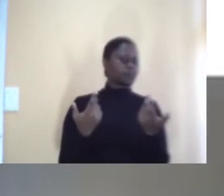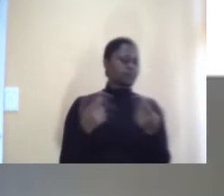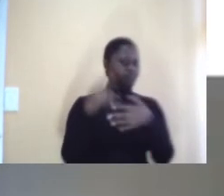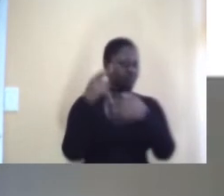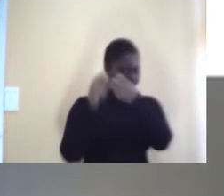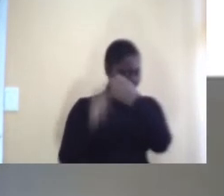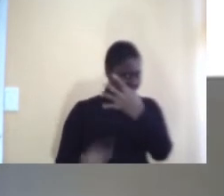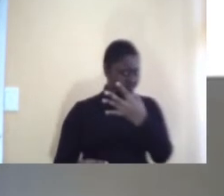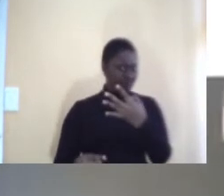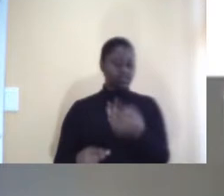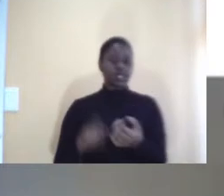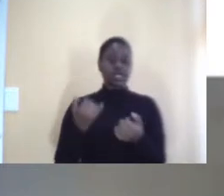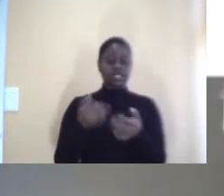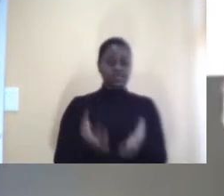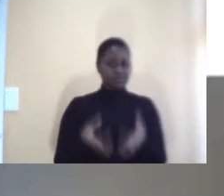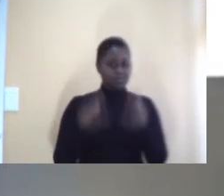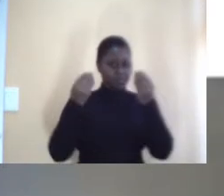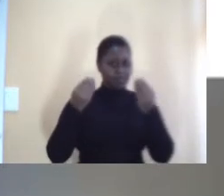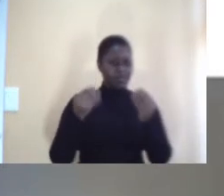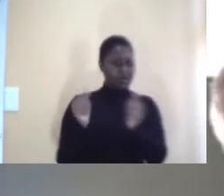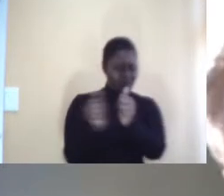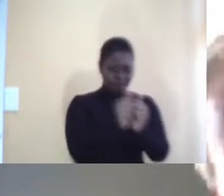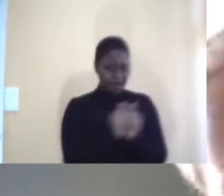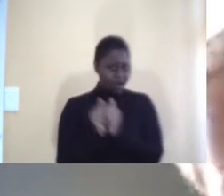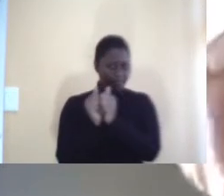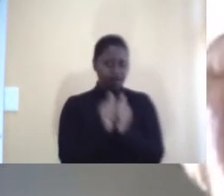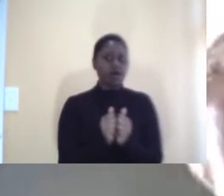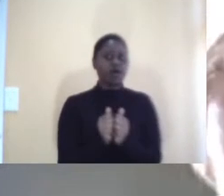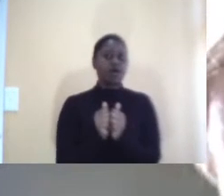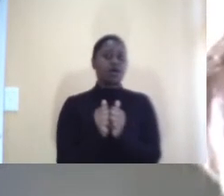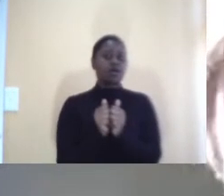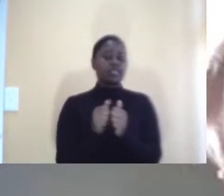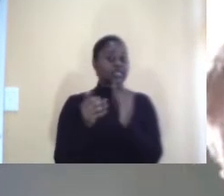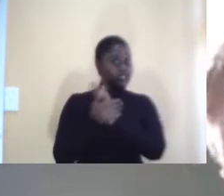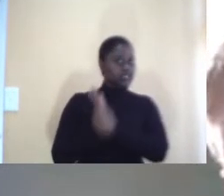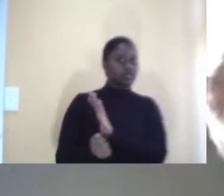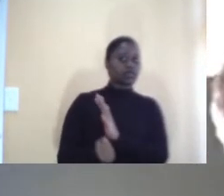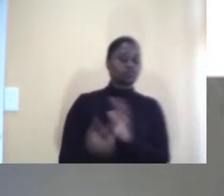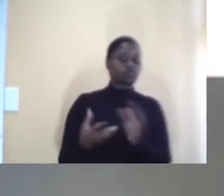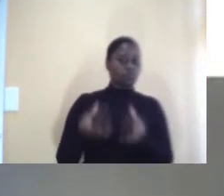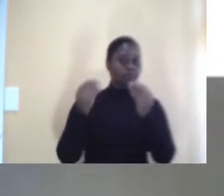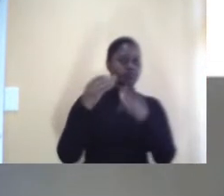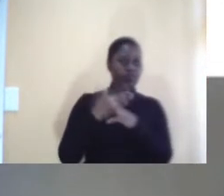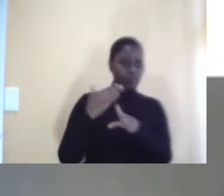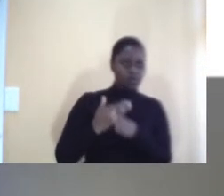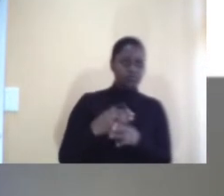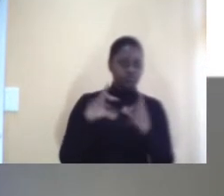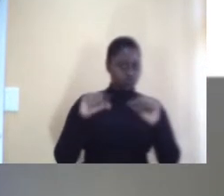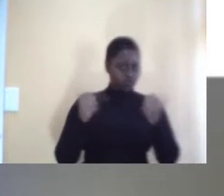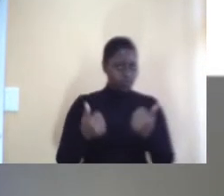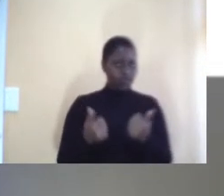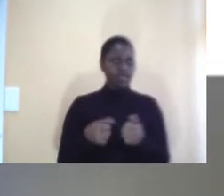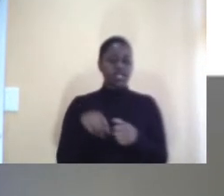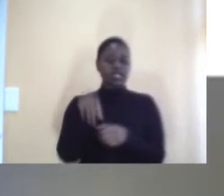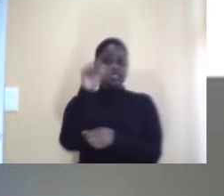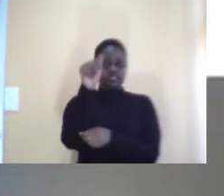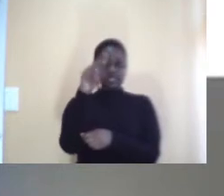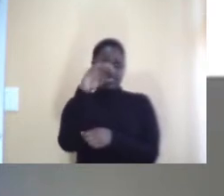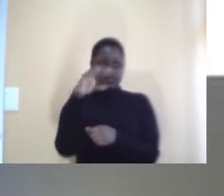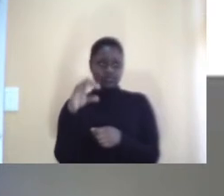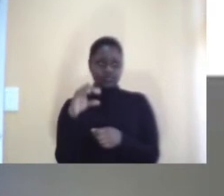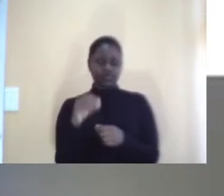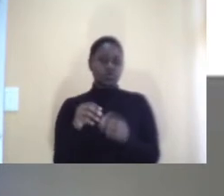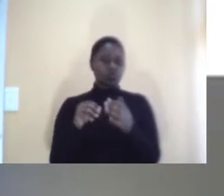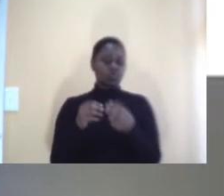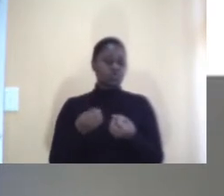few. Instead of finding partners who have the expertise and skills to get the job done, the ANC strategy is to throw